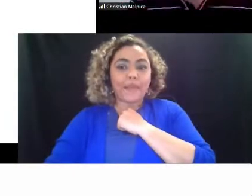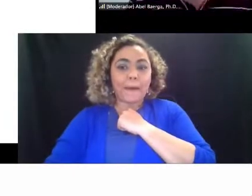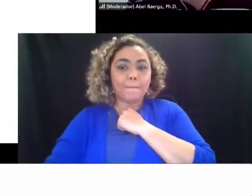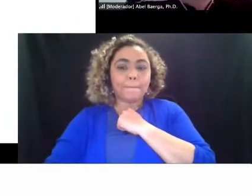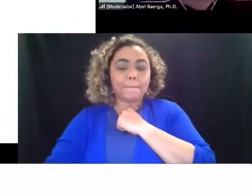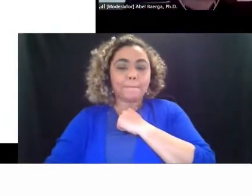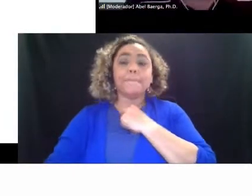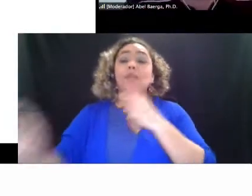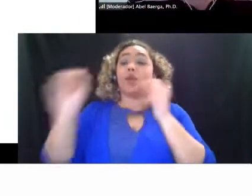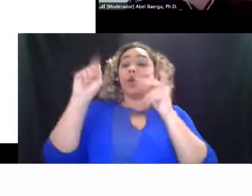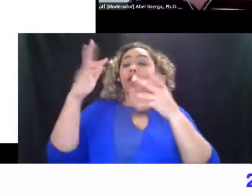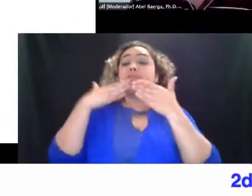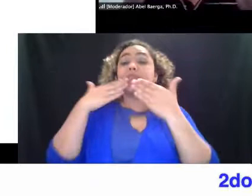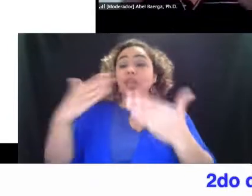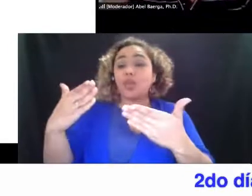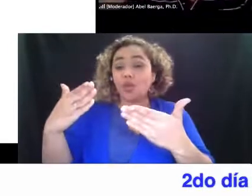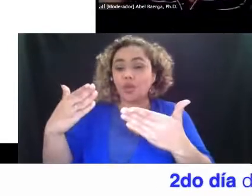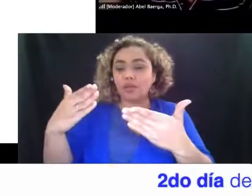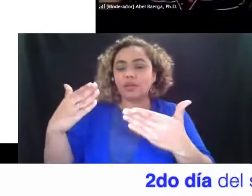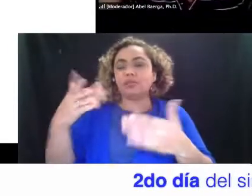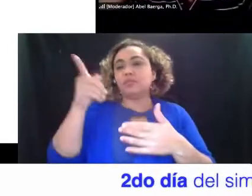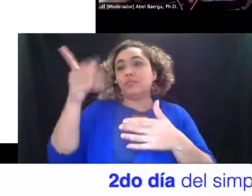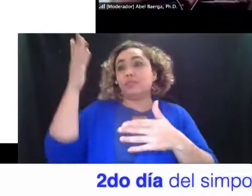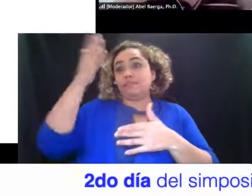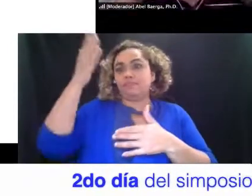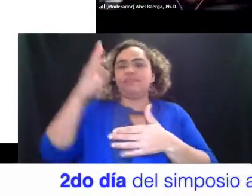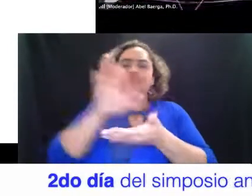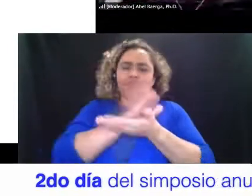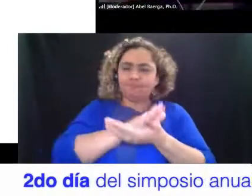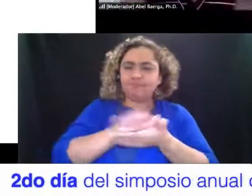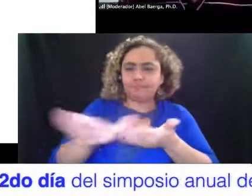Thank you, Christian. Thank you for that presentation. Very nice.